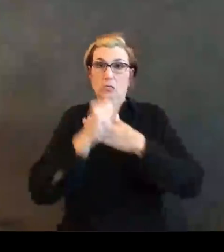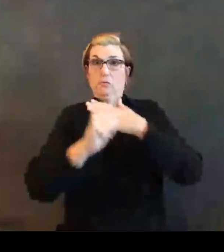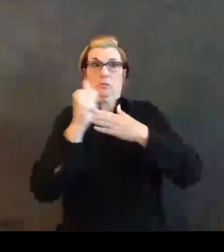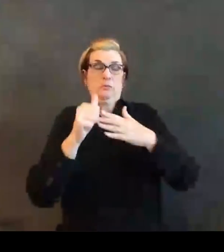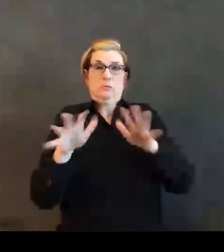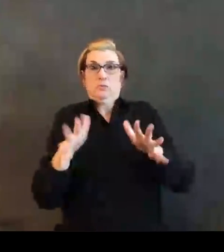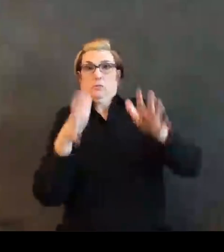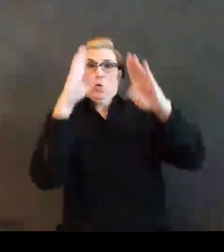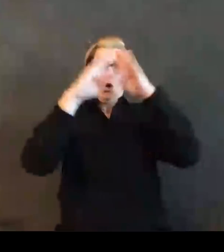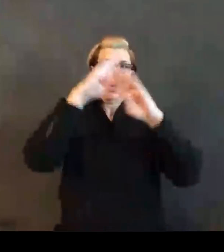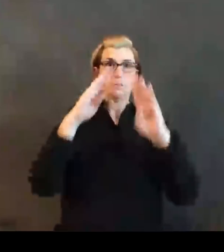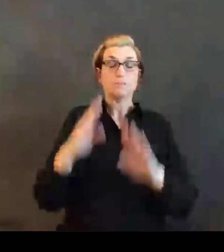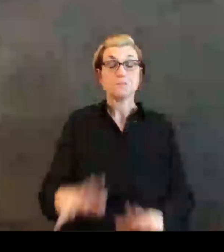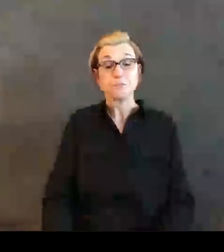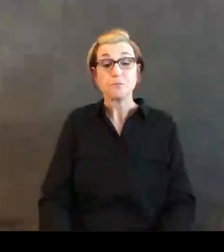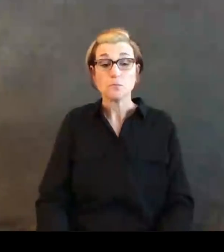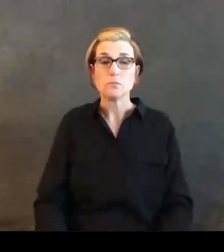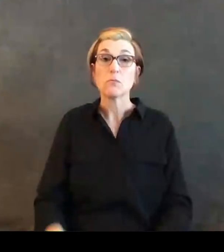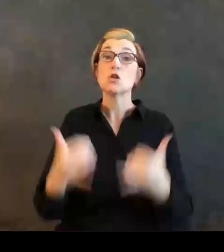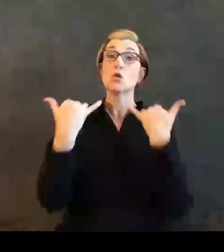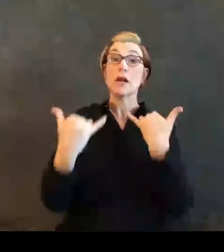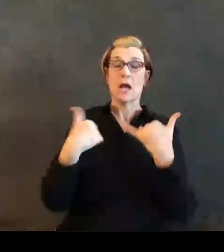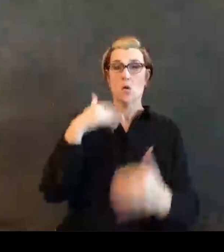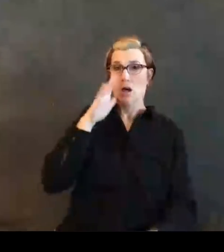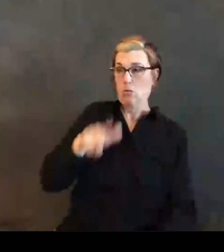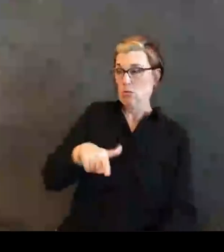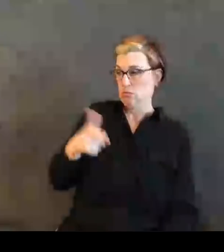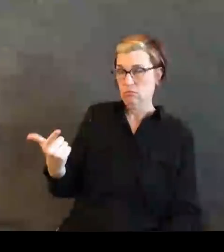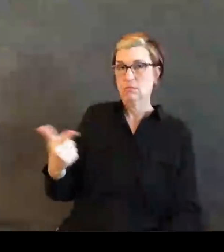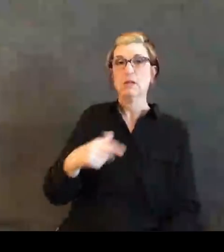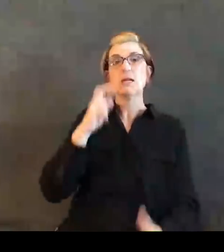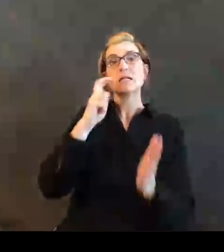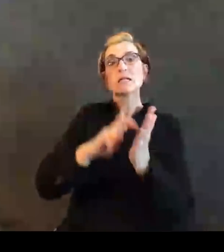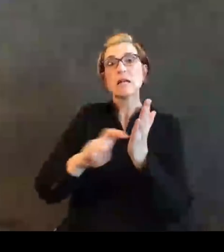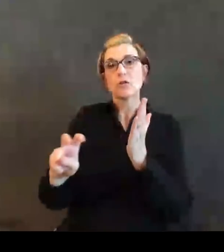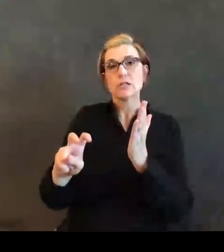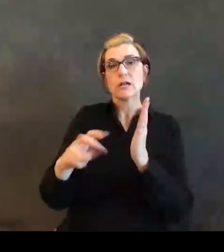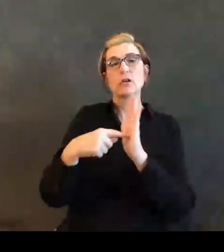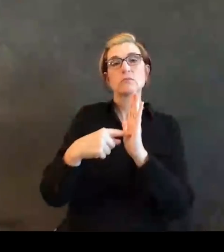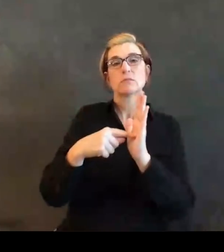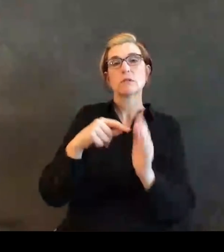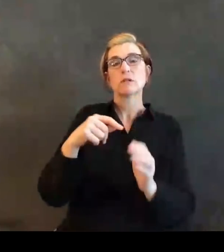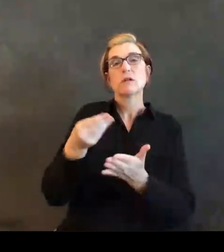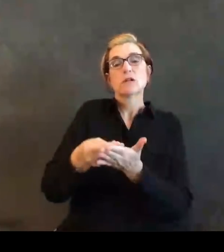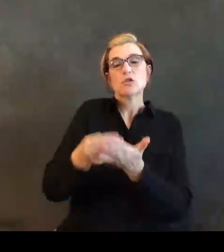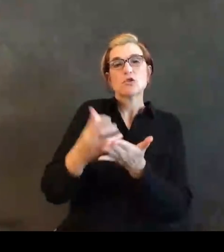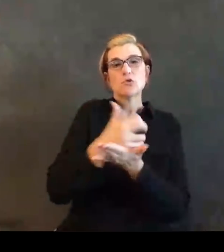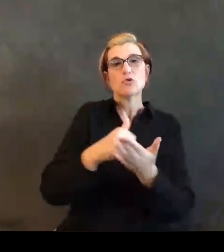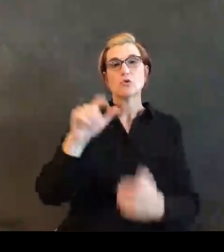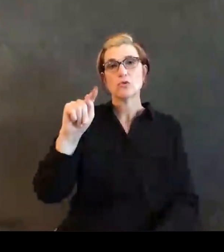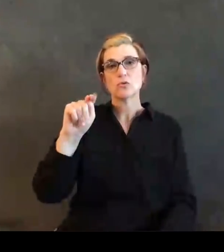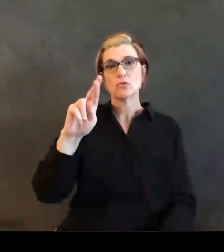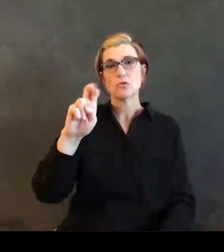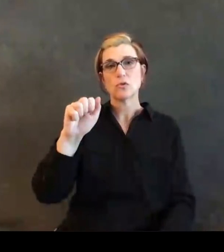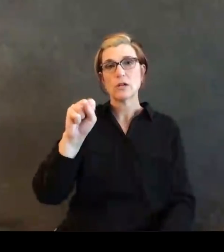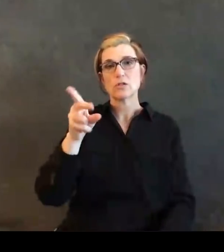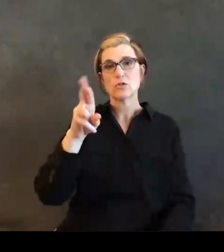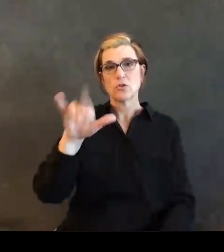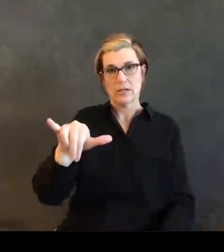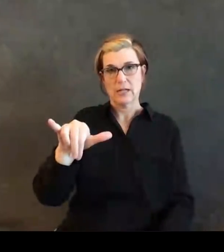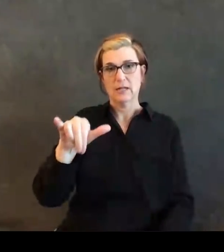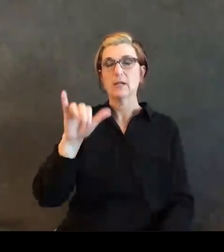hear from our great Secretary of the Treasury. He's been working rather hard, I will tell you. Steve